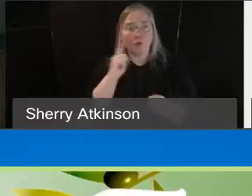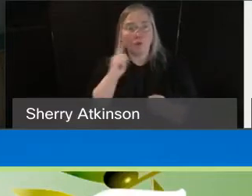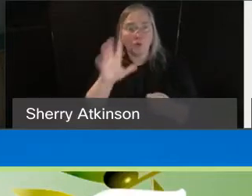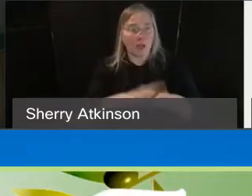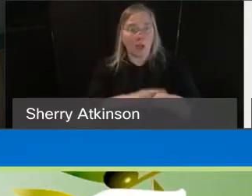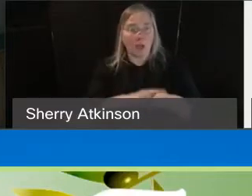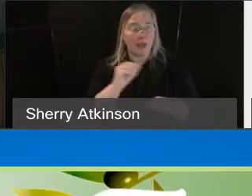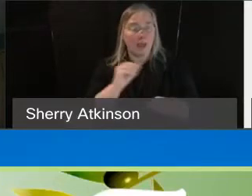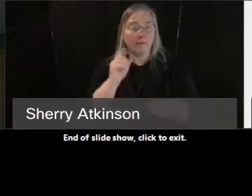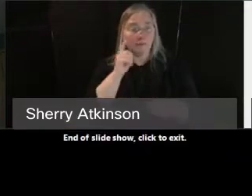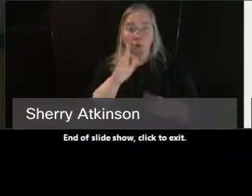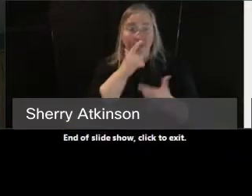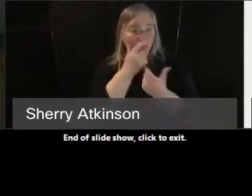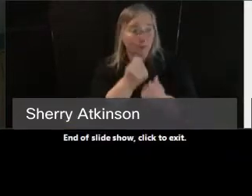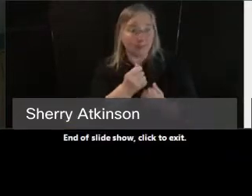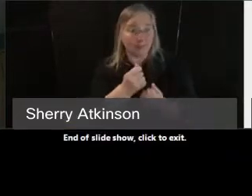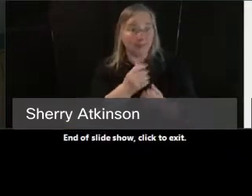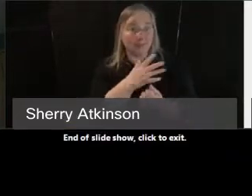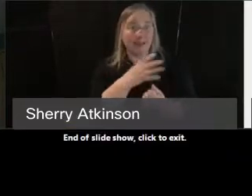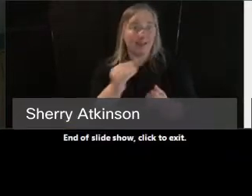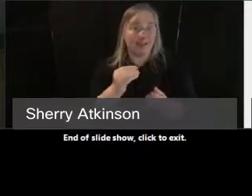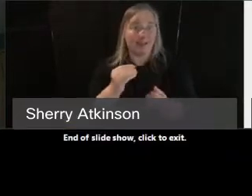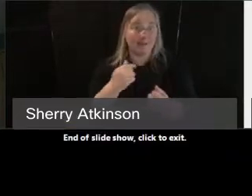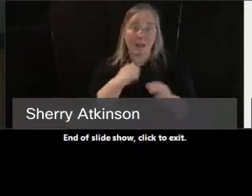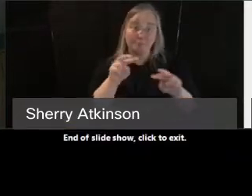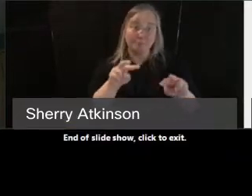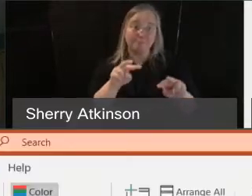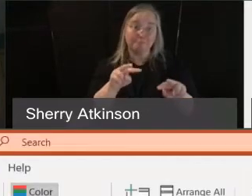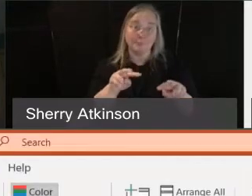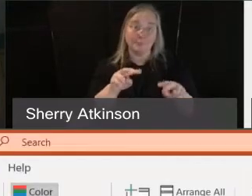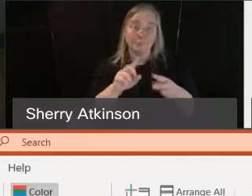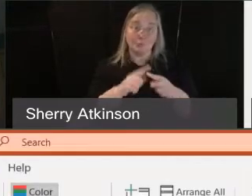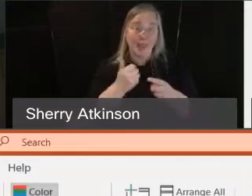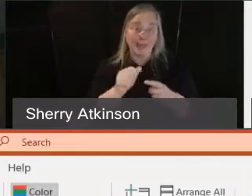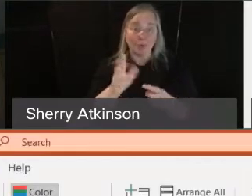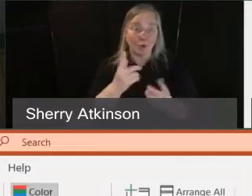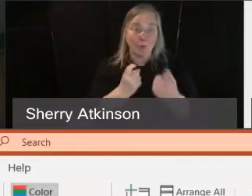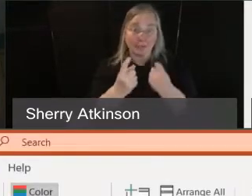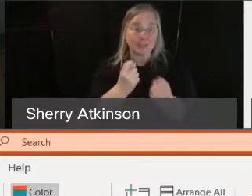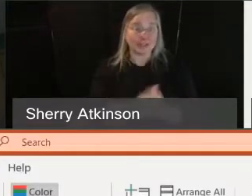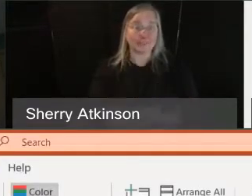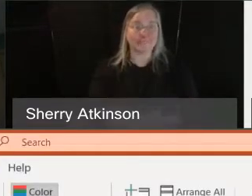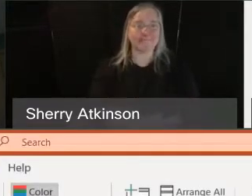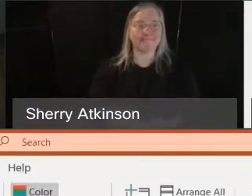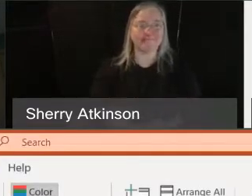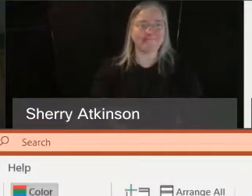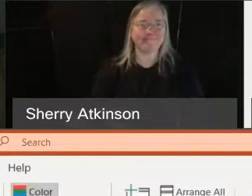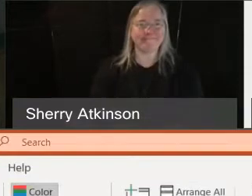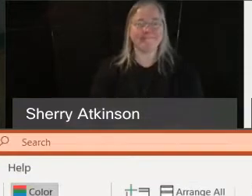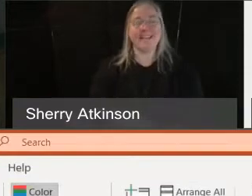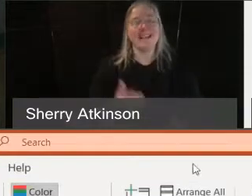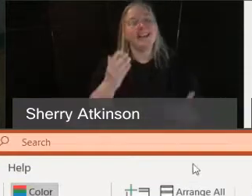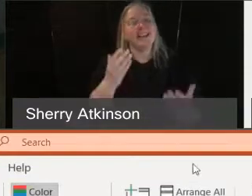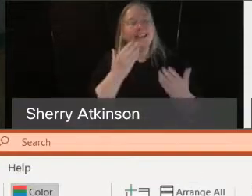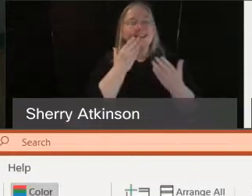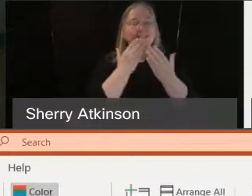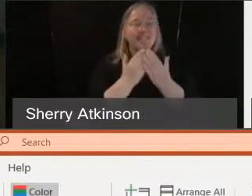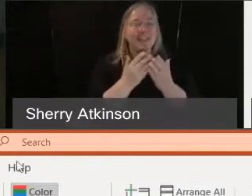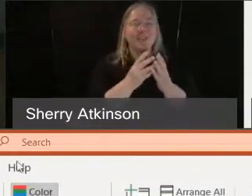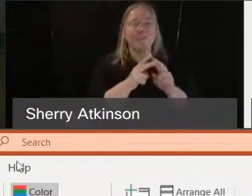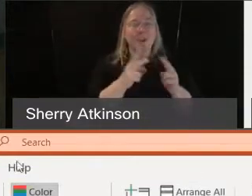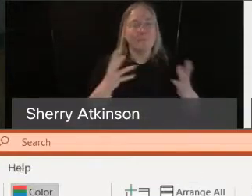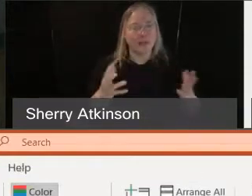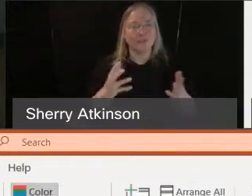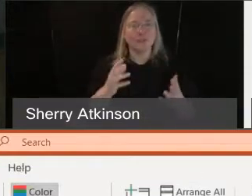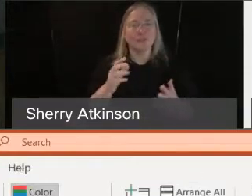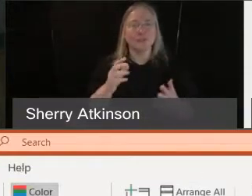your interest, and I look forward to any questions or inquiries. Thank you very much, Angela. It's very